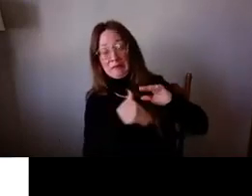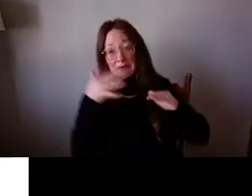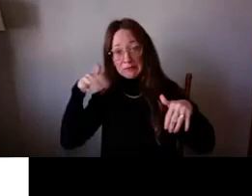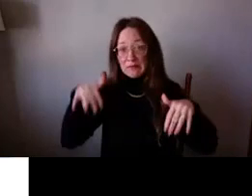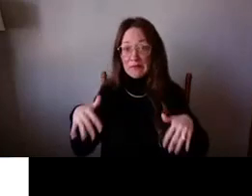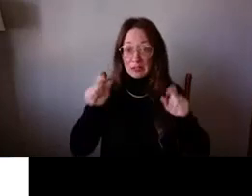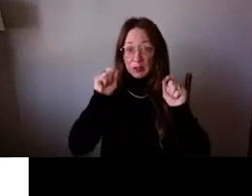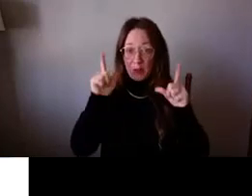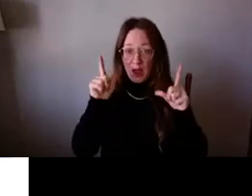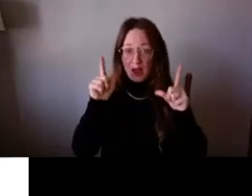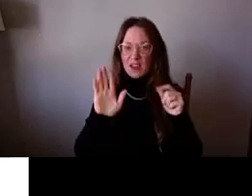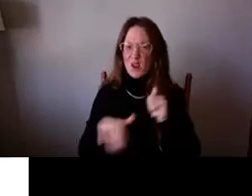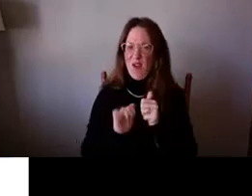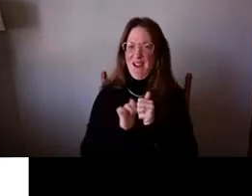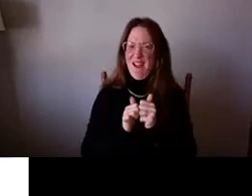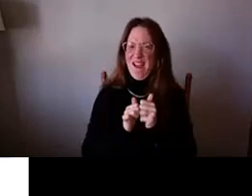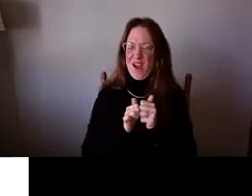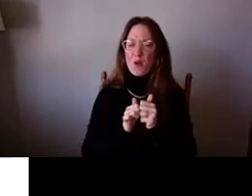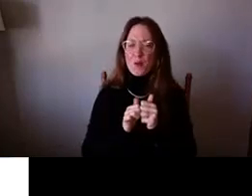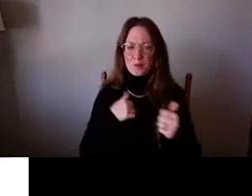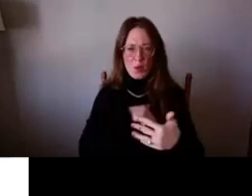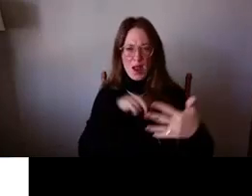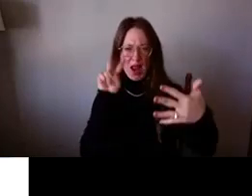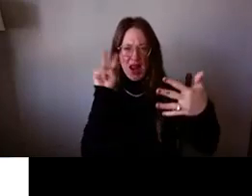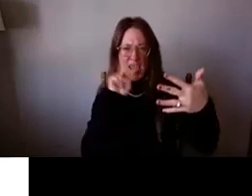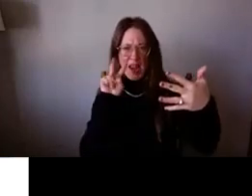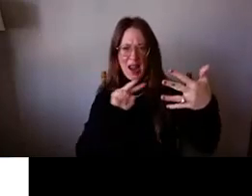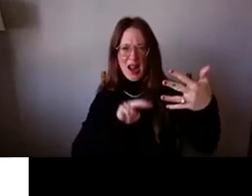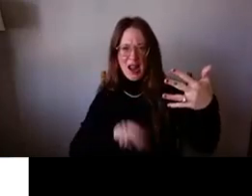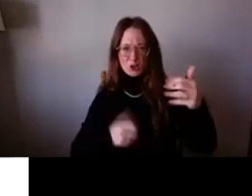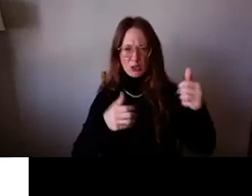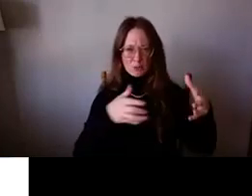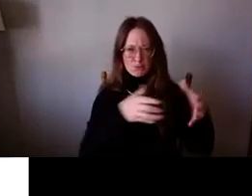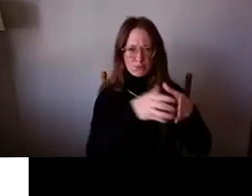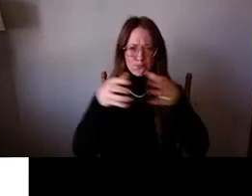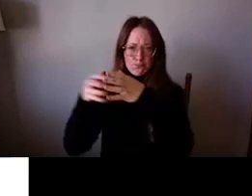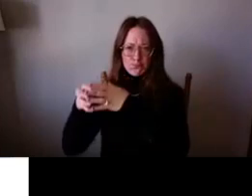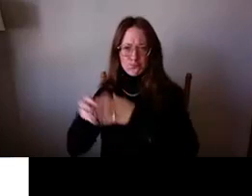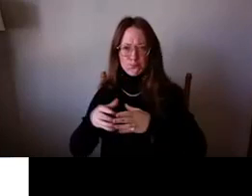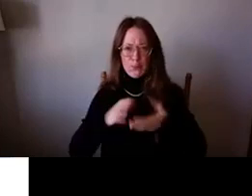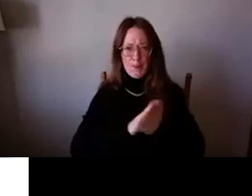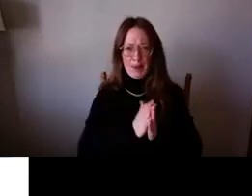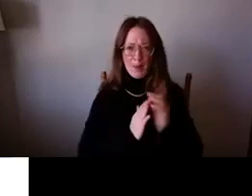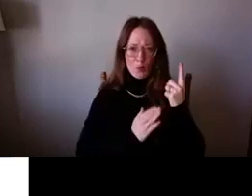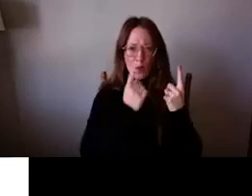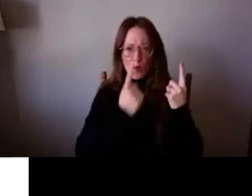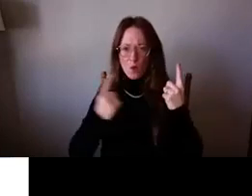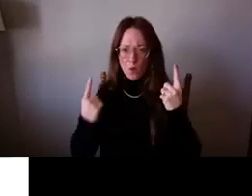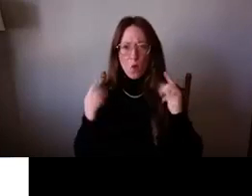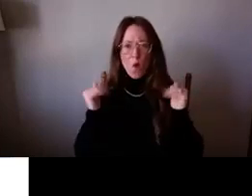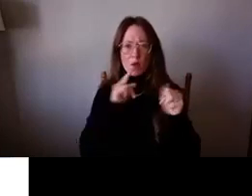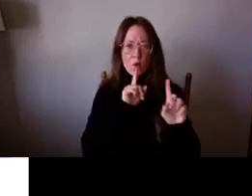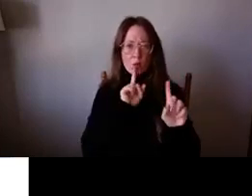we tried to take a representative number of those questions and be able to respond, hopefully, to the majority